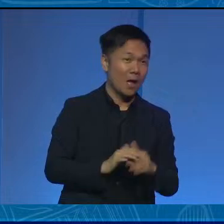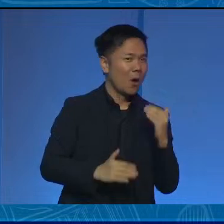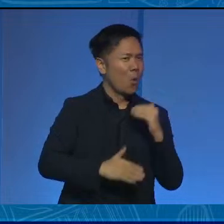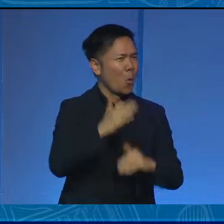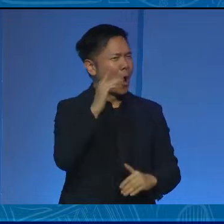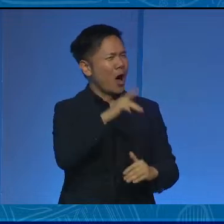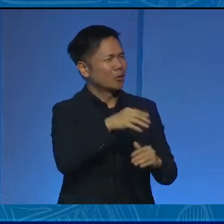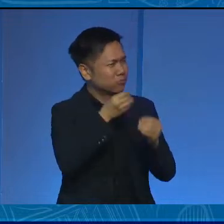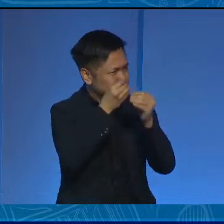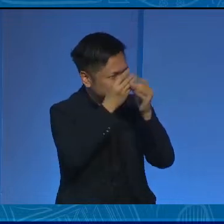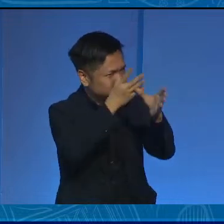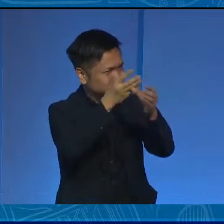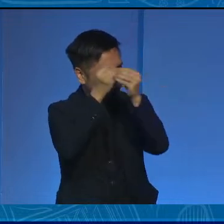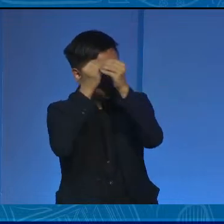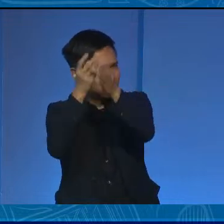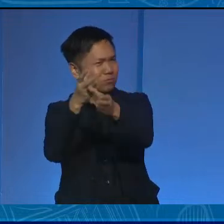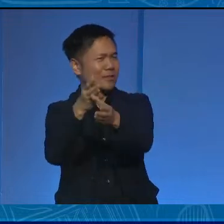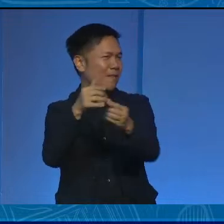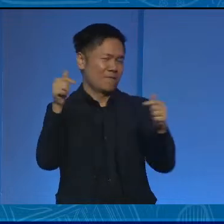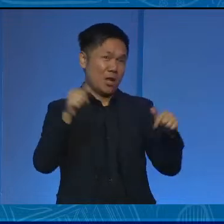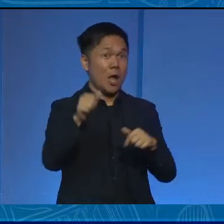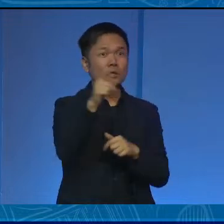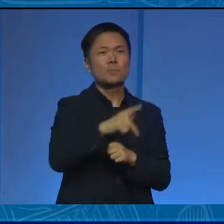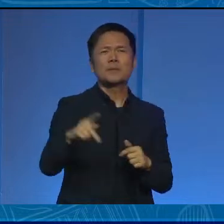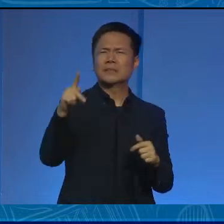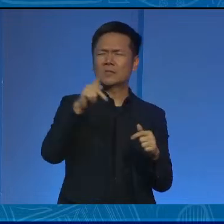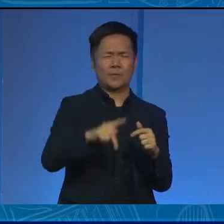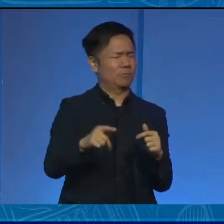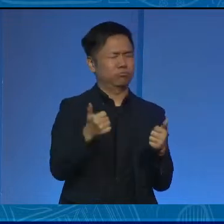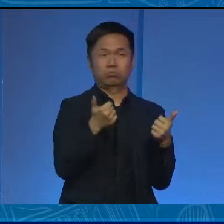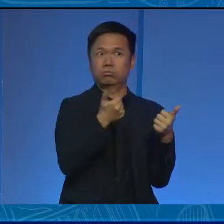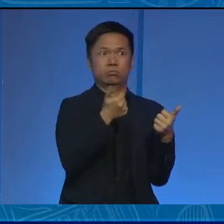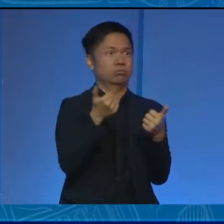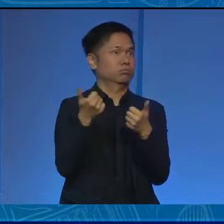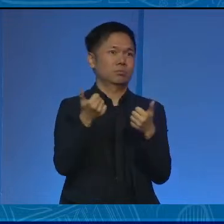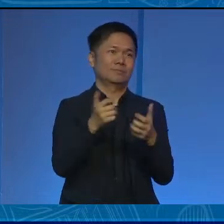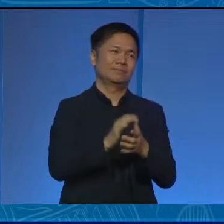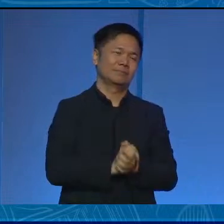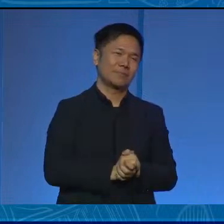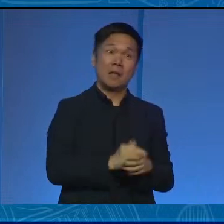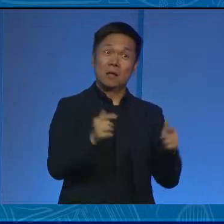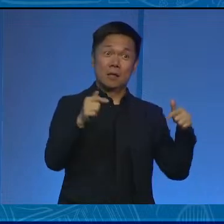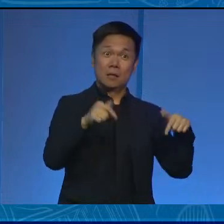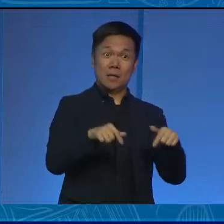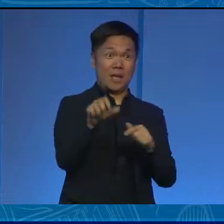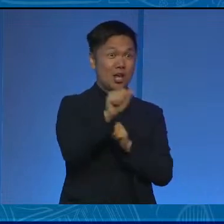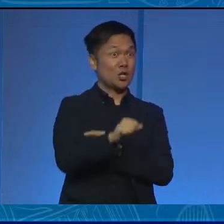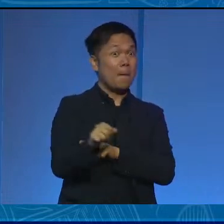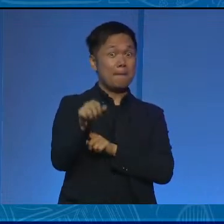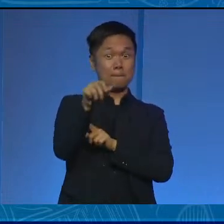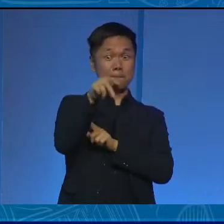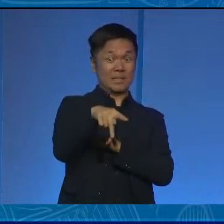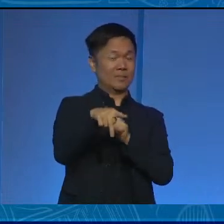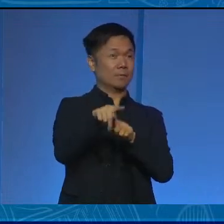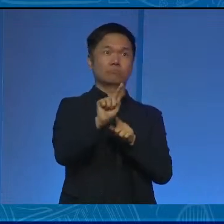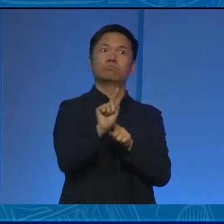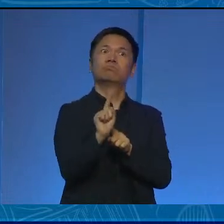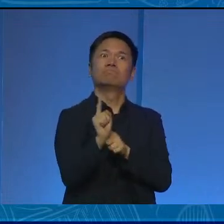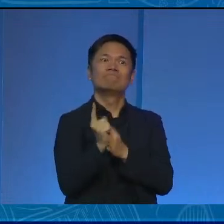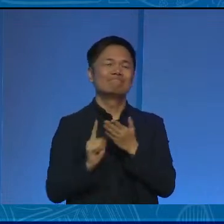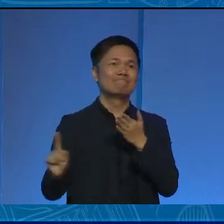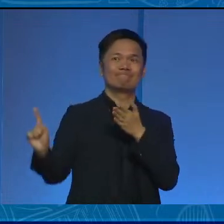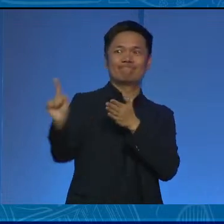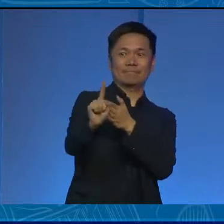and innovations that exist across Asia-Pacific is a reminder of why this region leads the world in shaping the